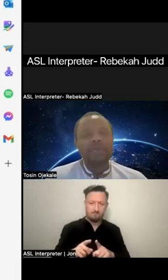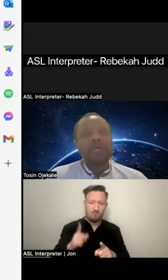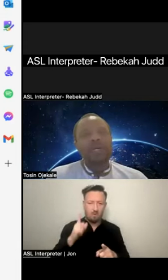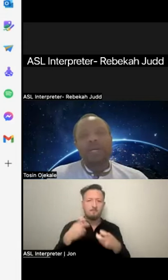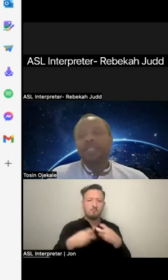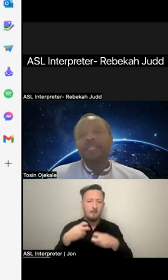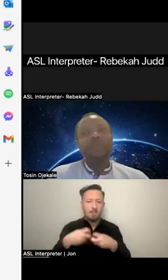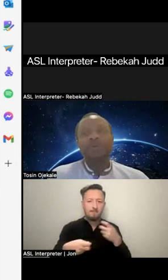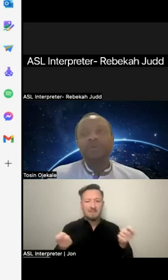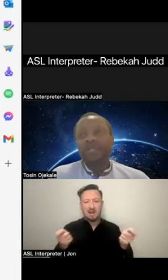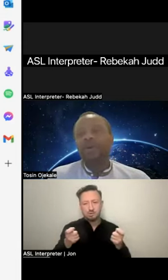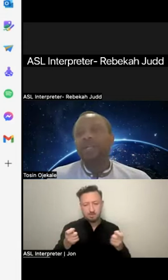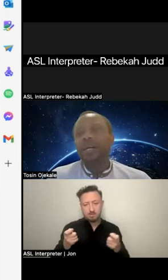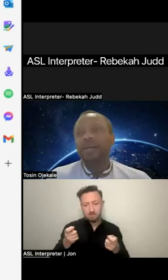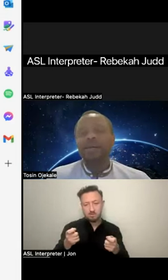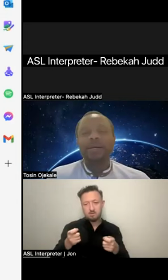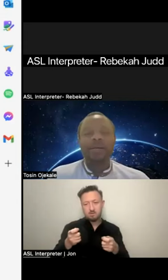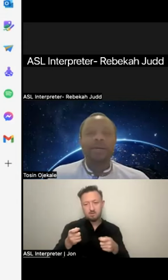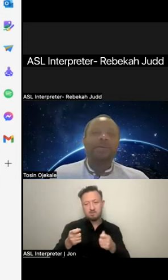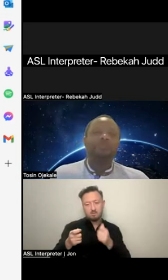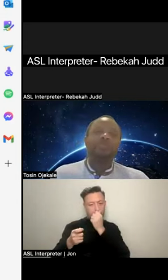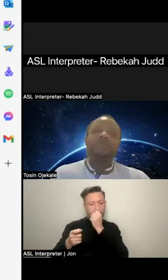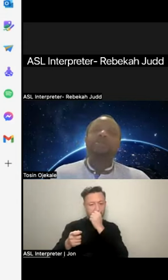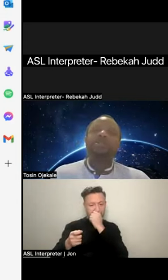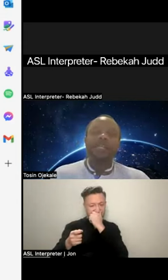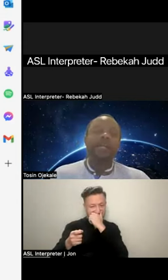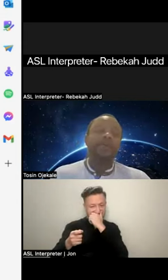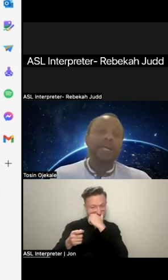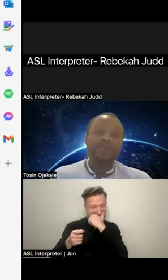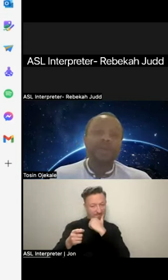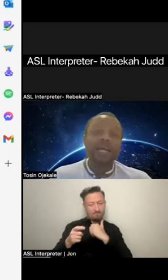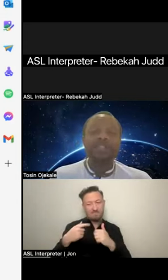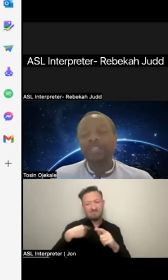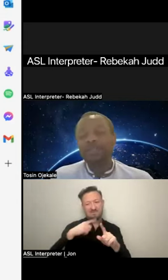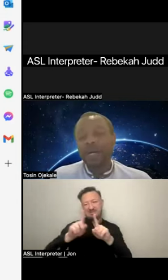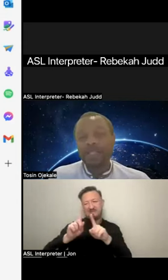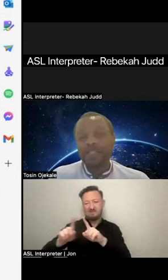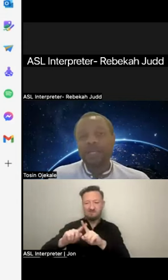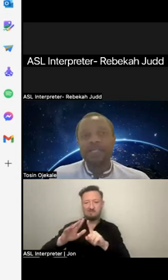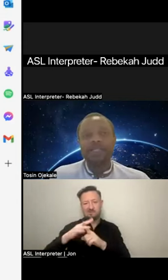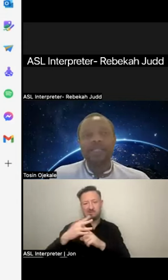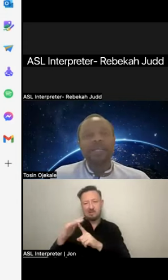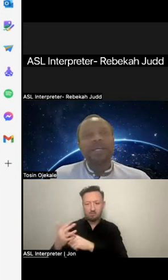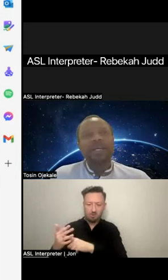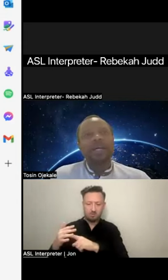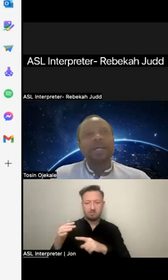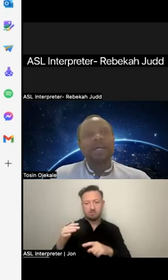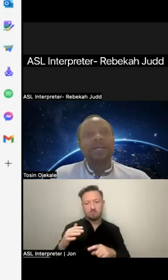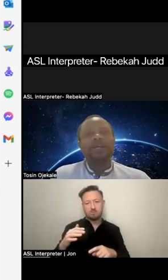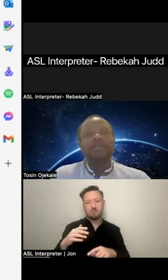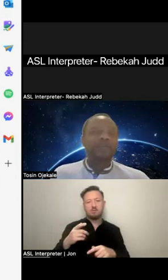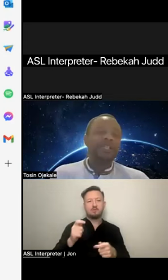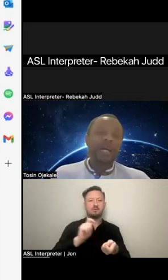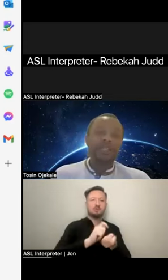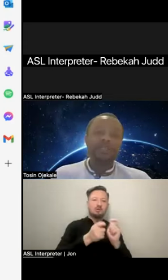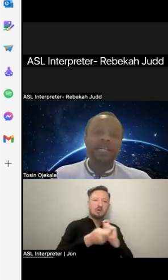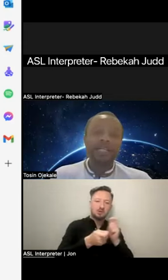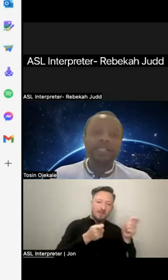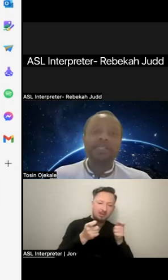So it can be used in other scenarios as well, like change management,